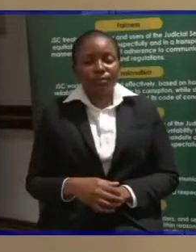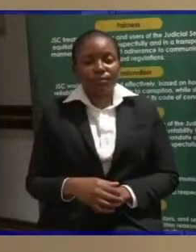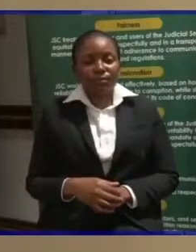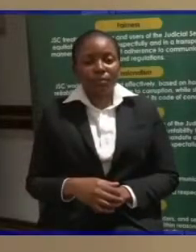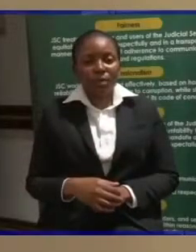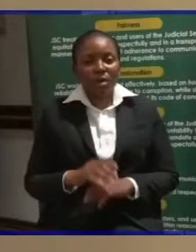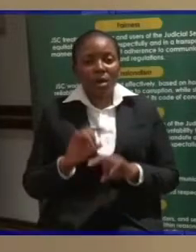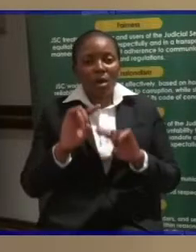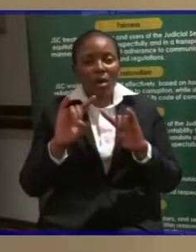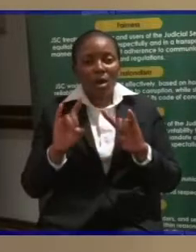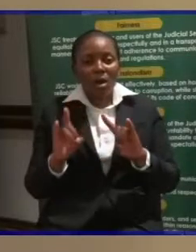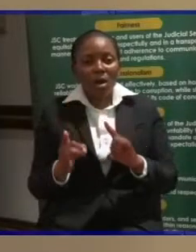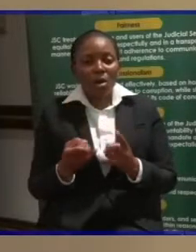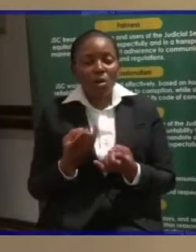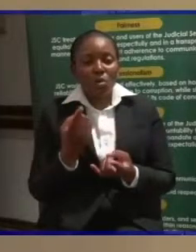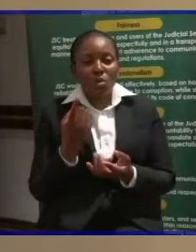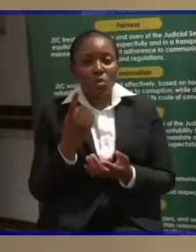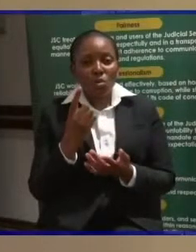How would you